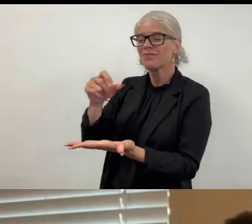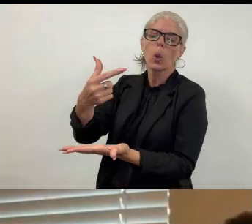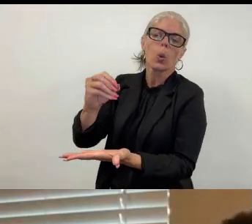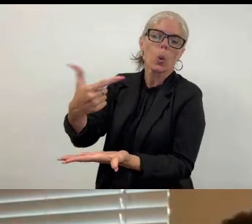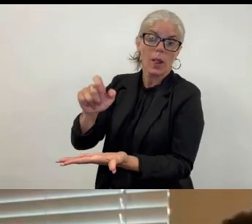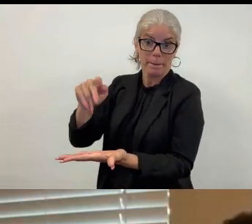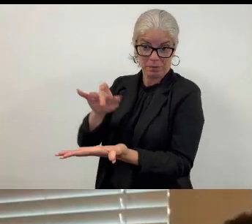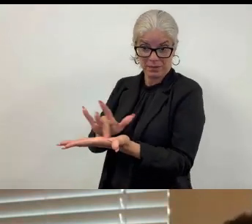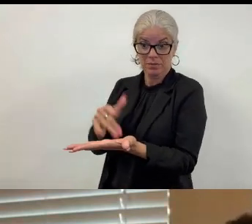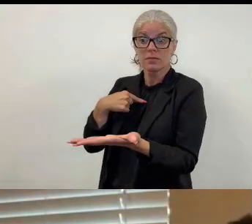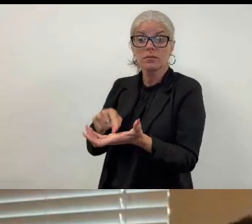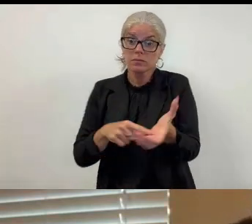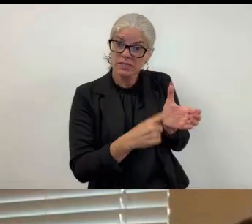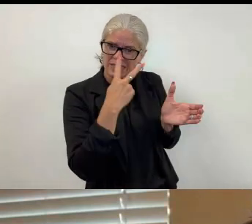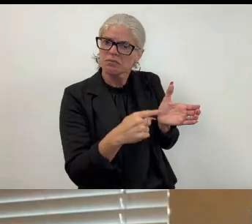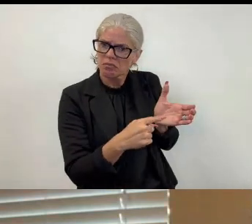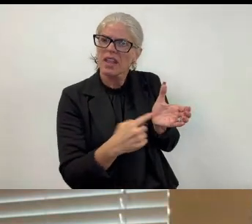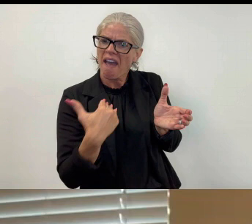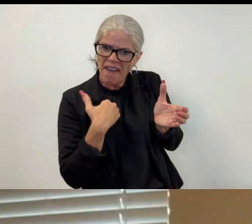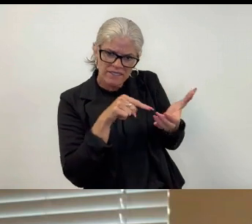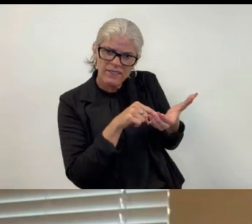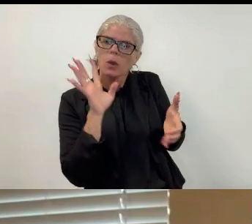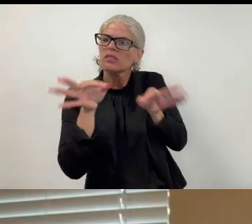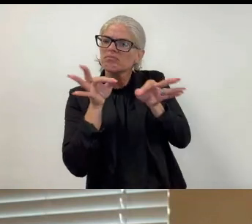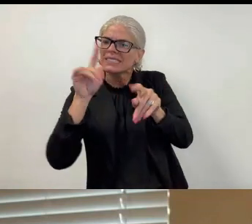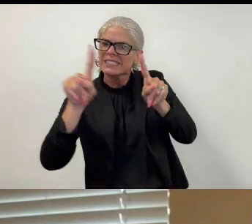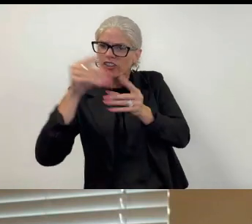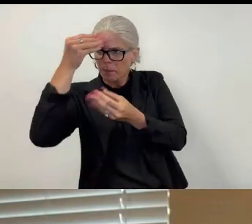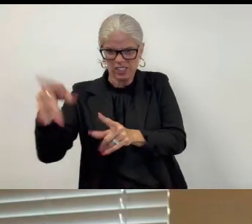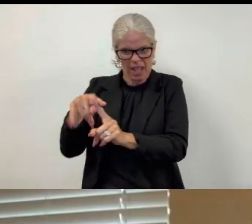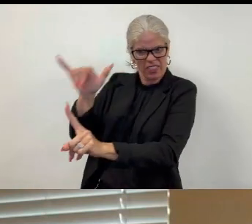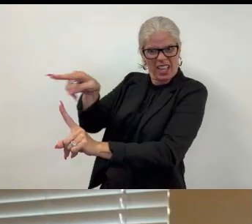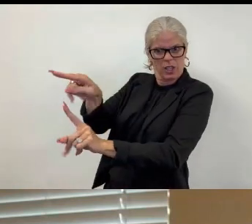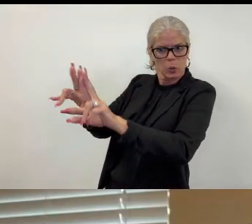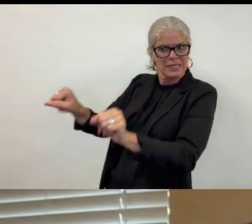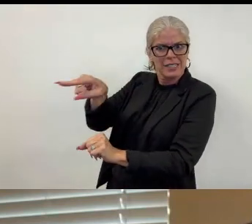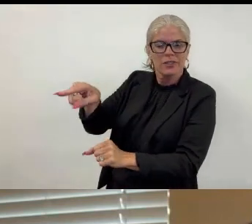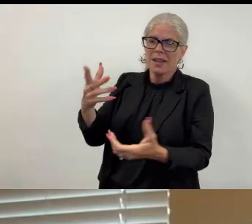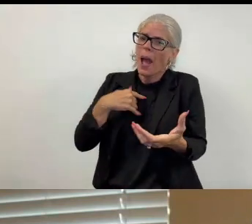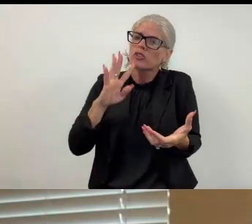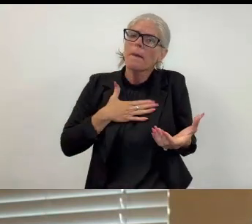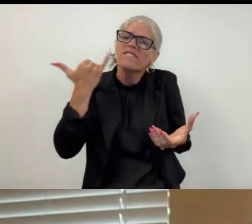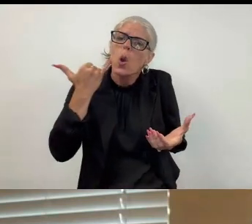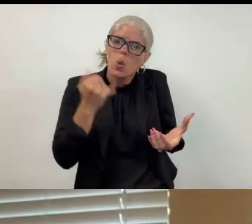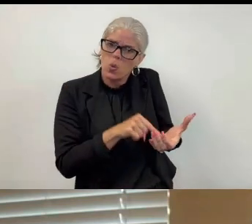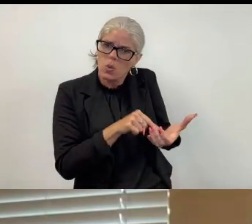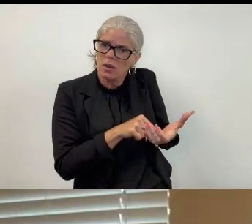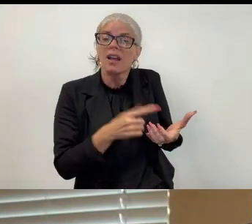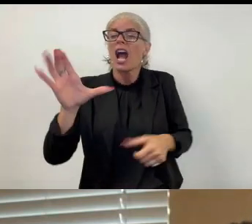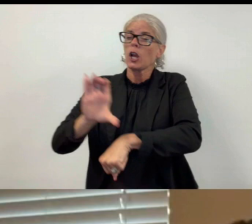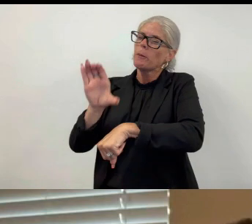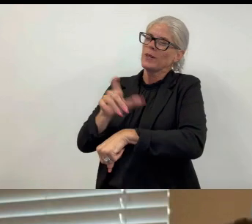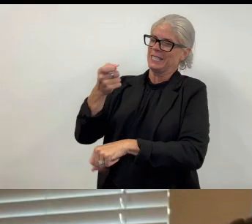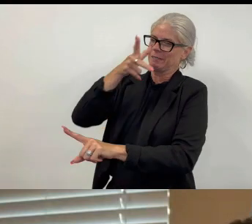that into Google Maps, and you click on that first kind of section of information. And by the way, this is specifically on a